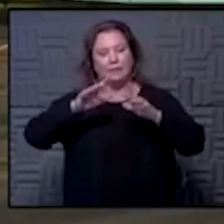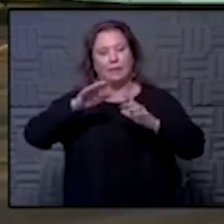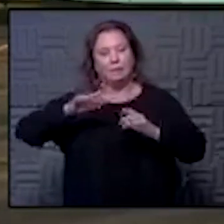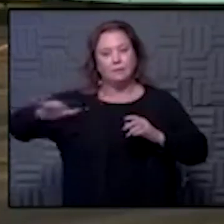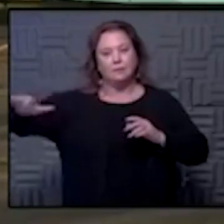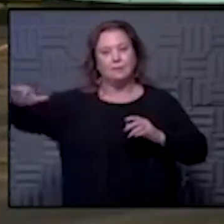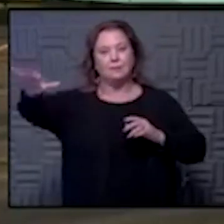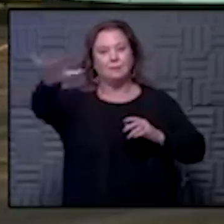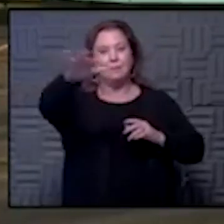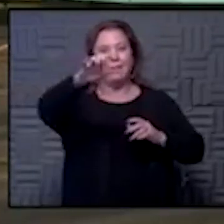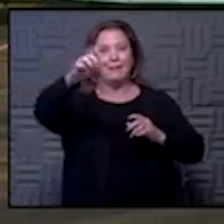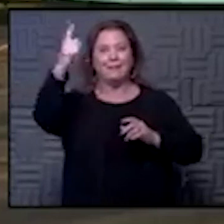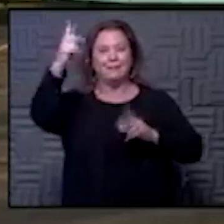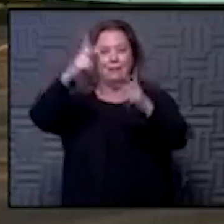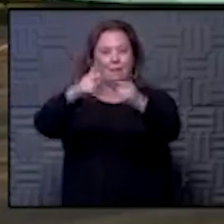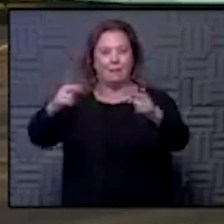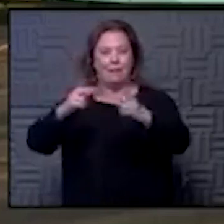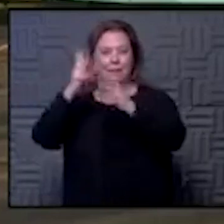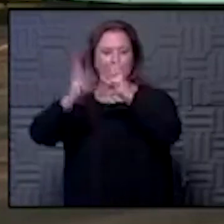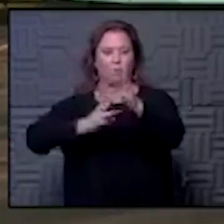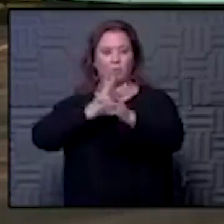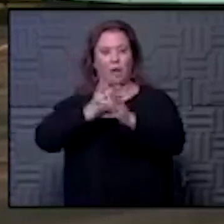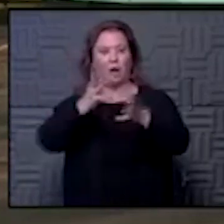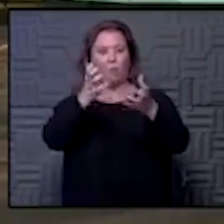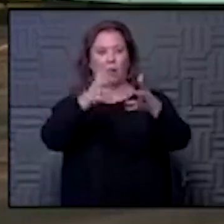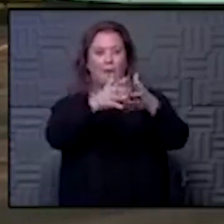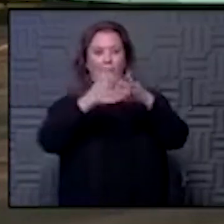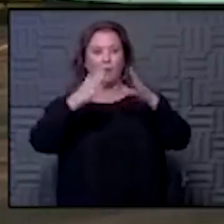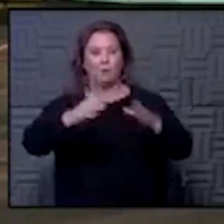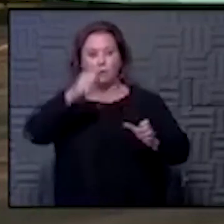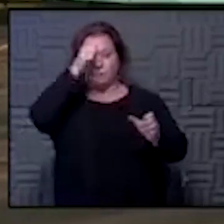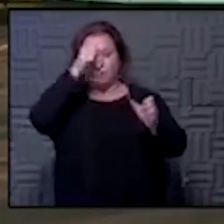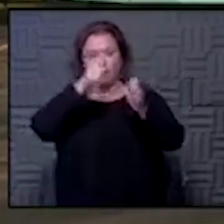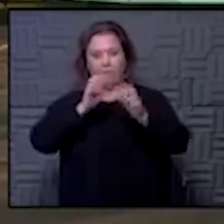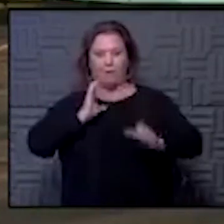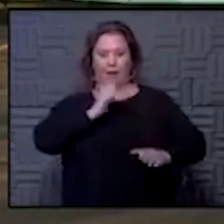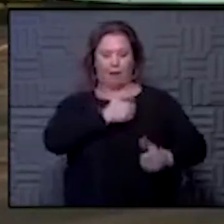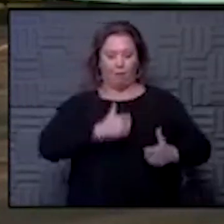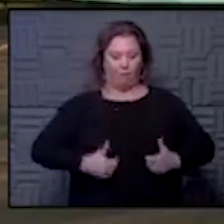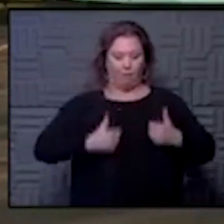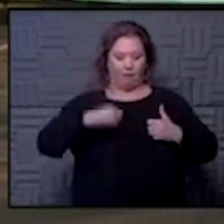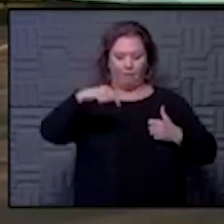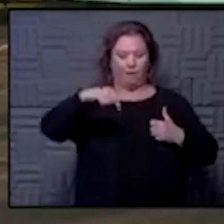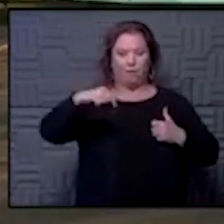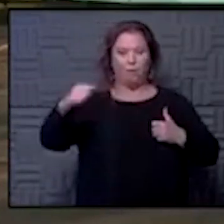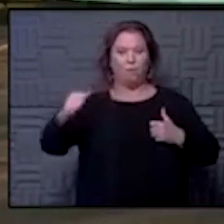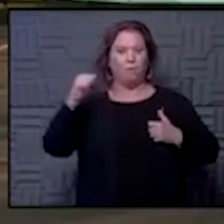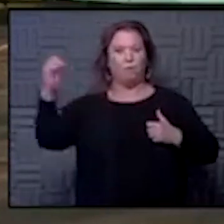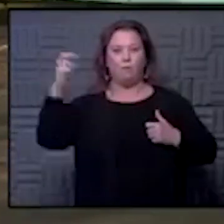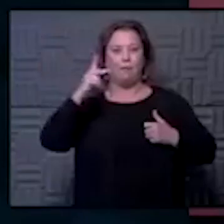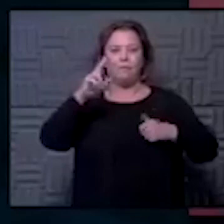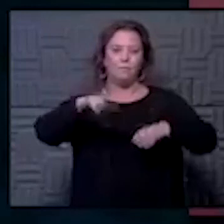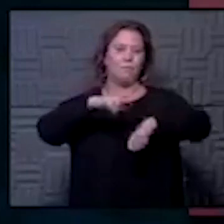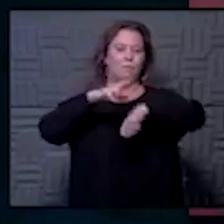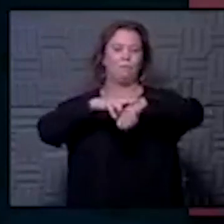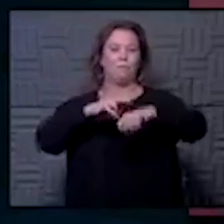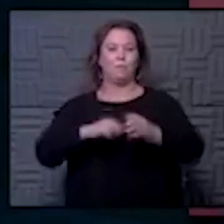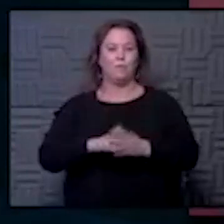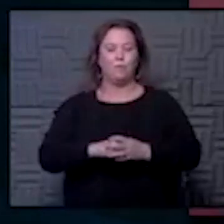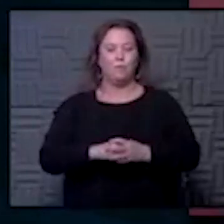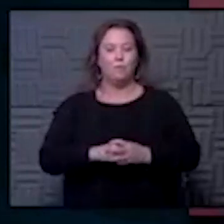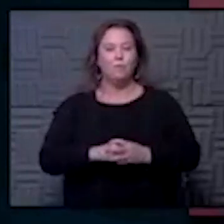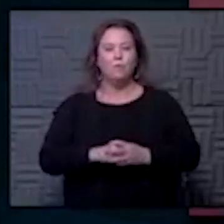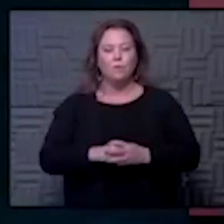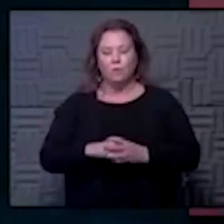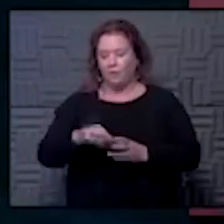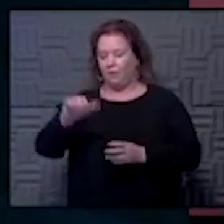somewhere else in the world, I want Americans to remember that our life here is not going to go back to normal. Right. And the good news, one